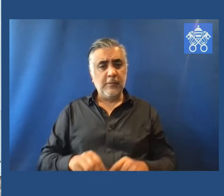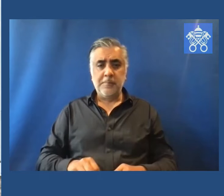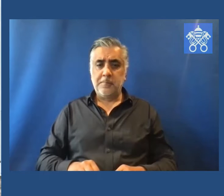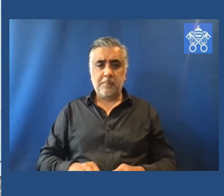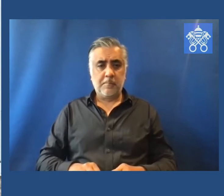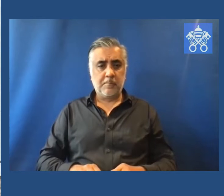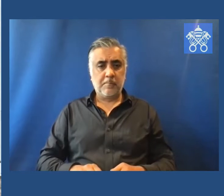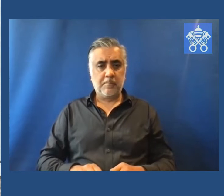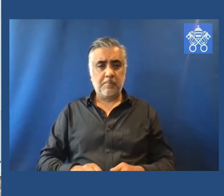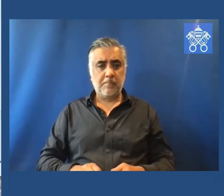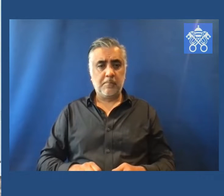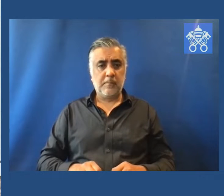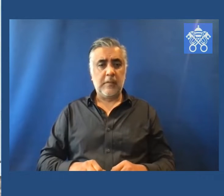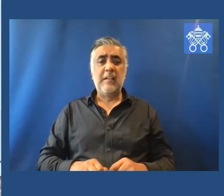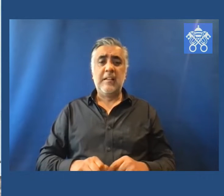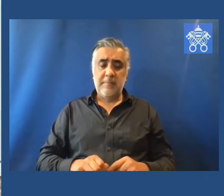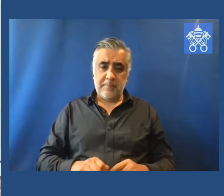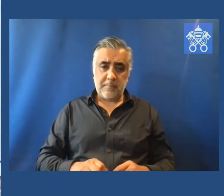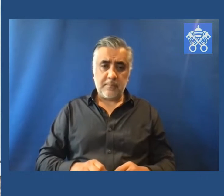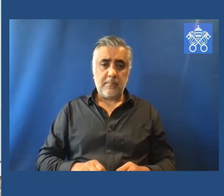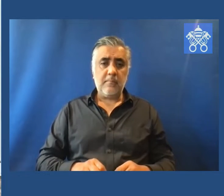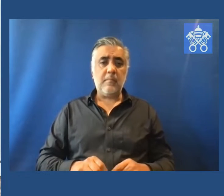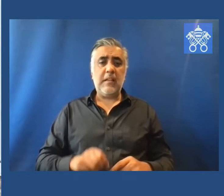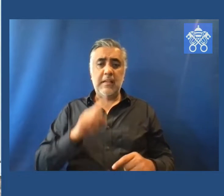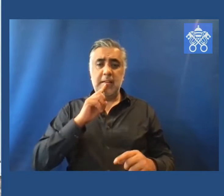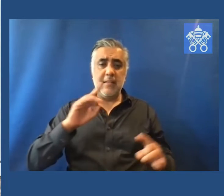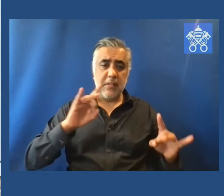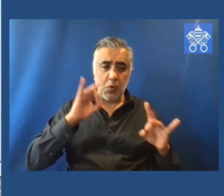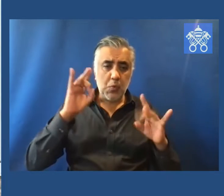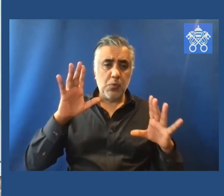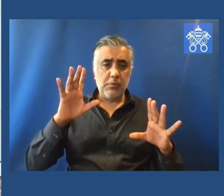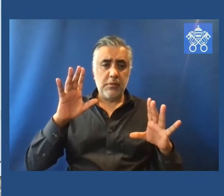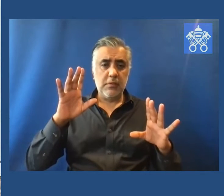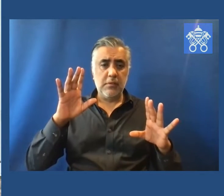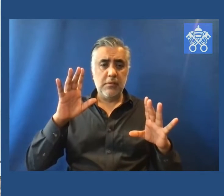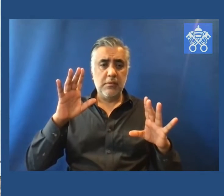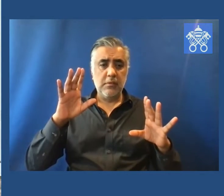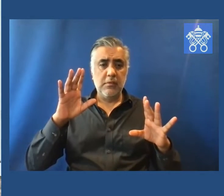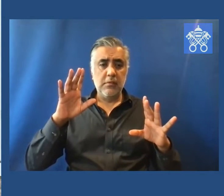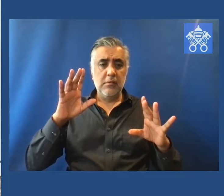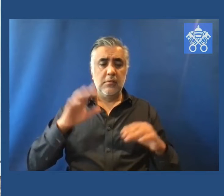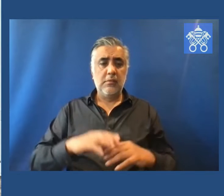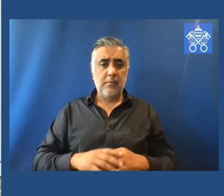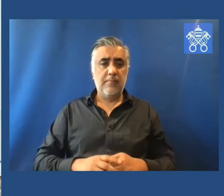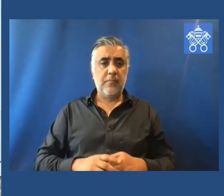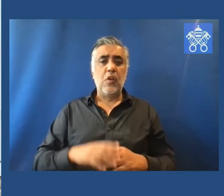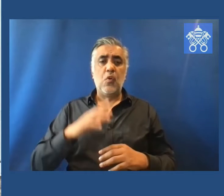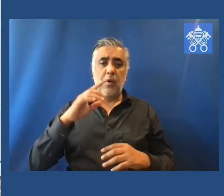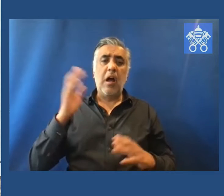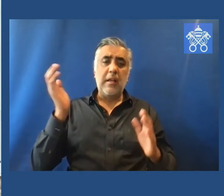not harmed, and should come before any strategy. It is a